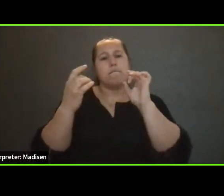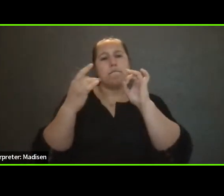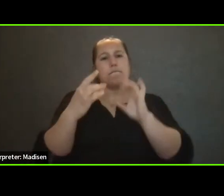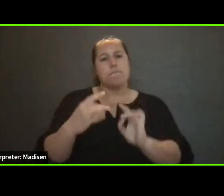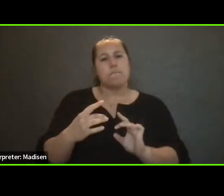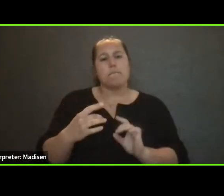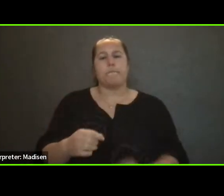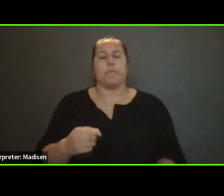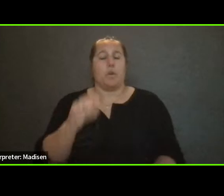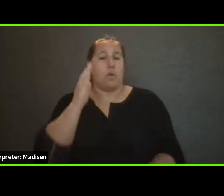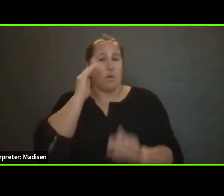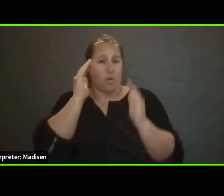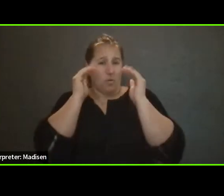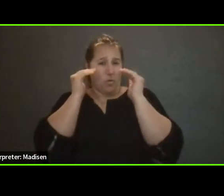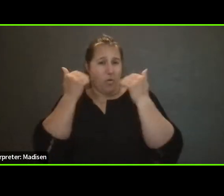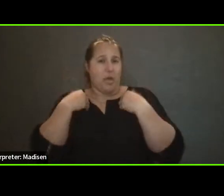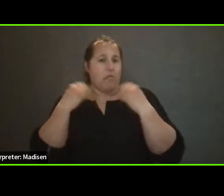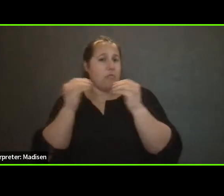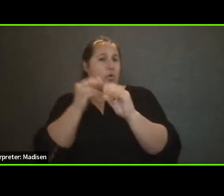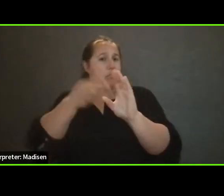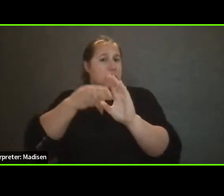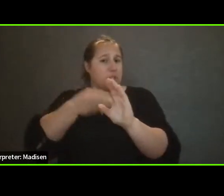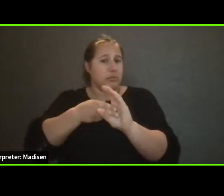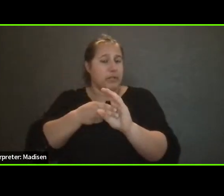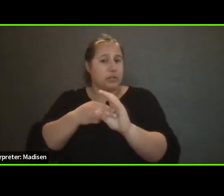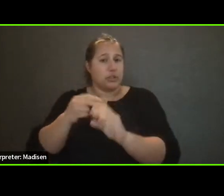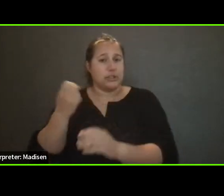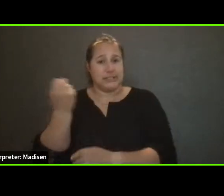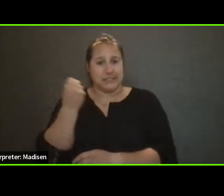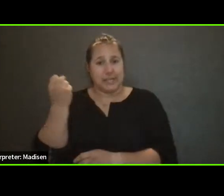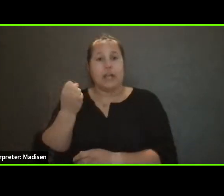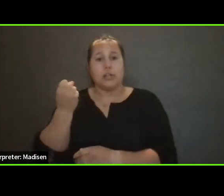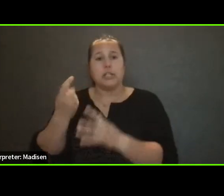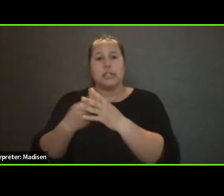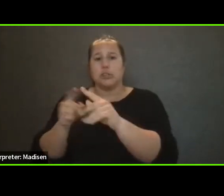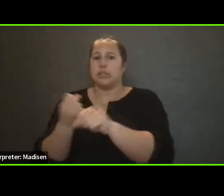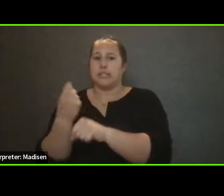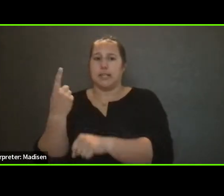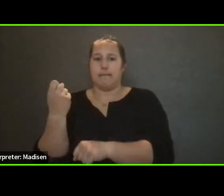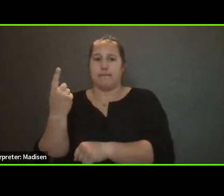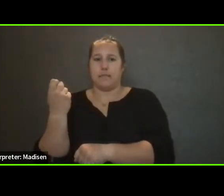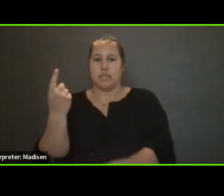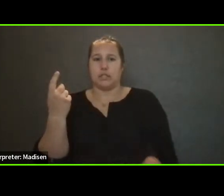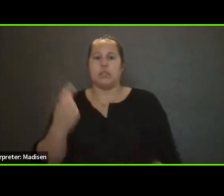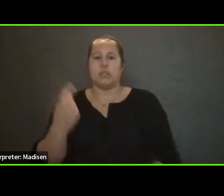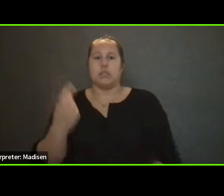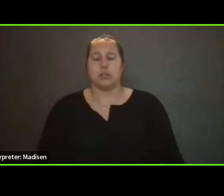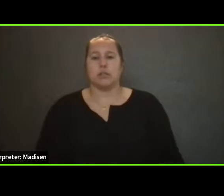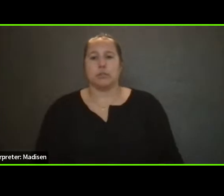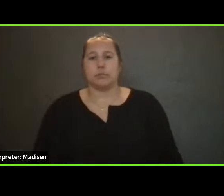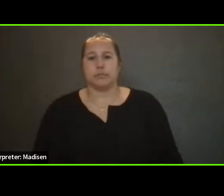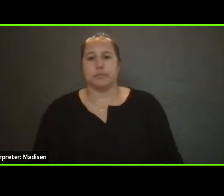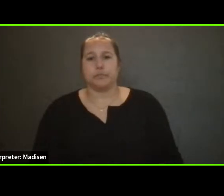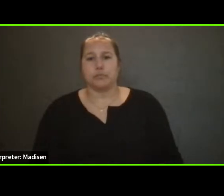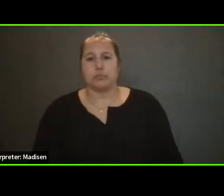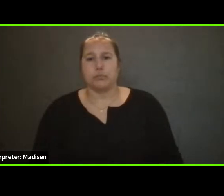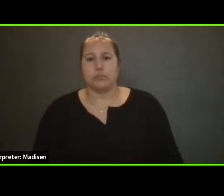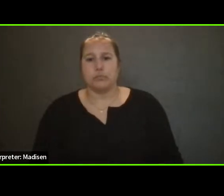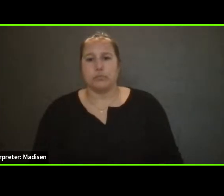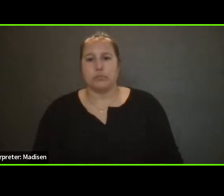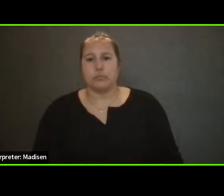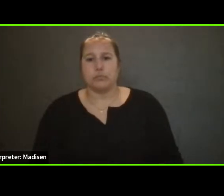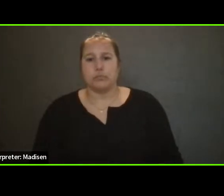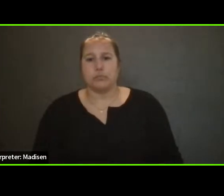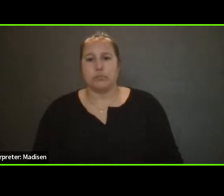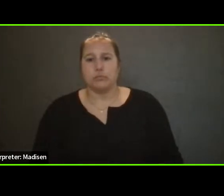on Saturday. The session begins at 11. Maybe. Yeah. So I had a couple